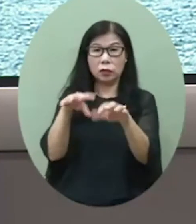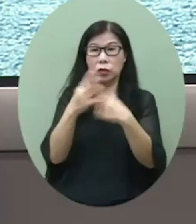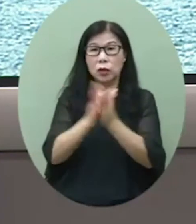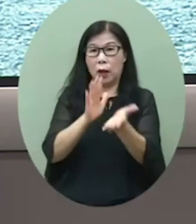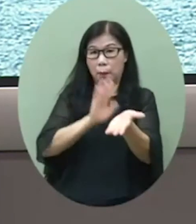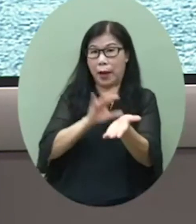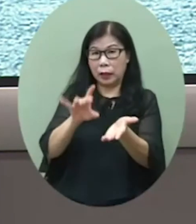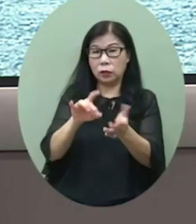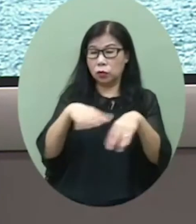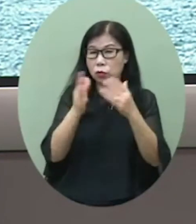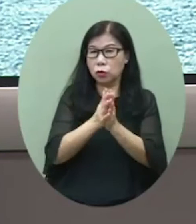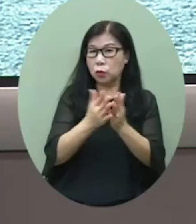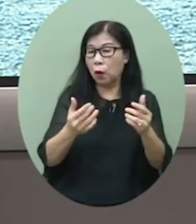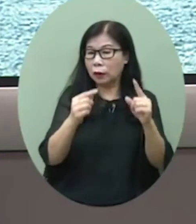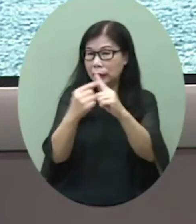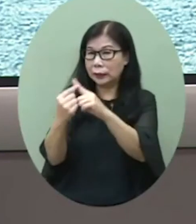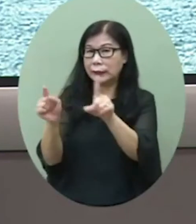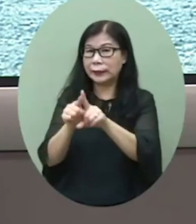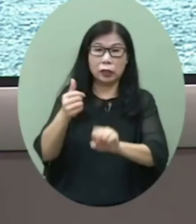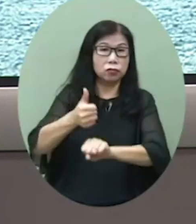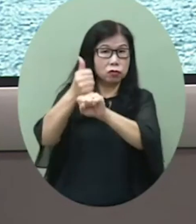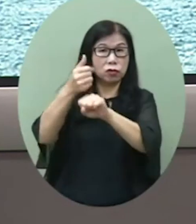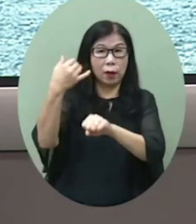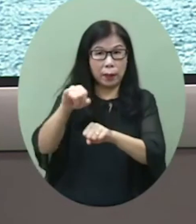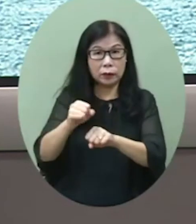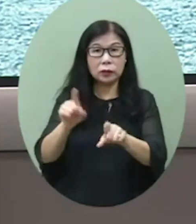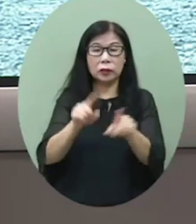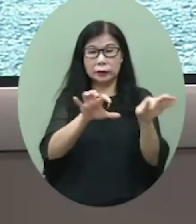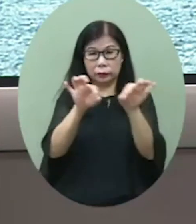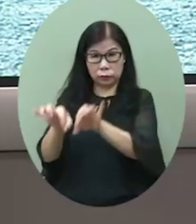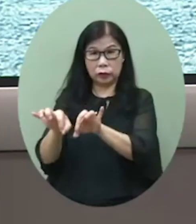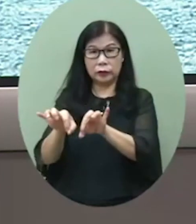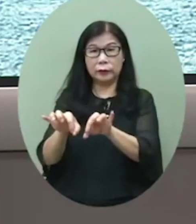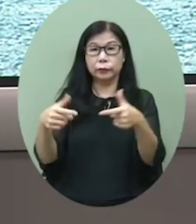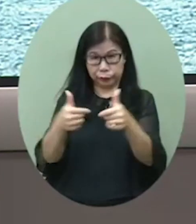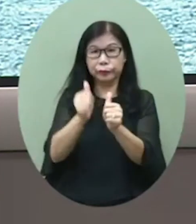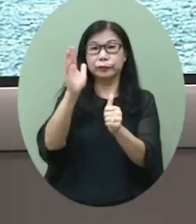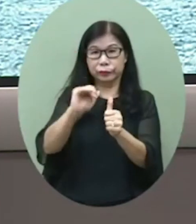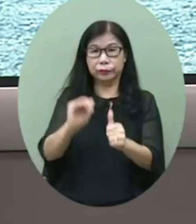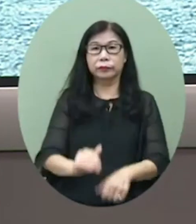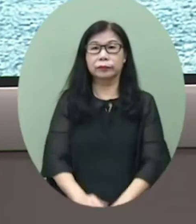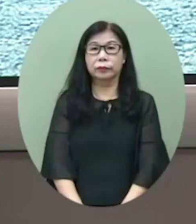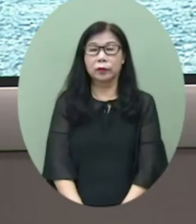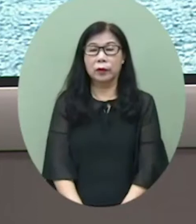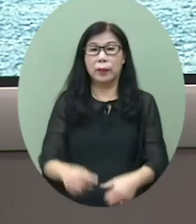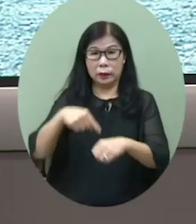affairs commission advised the government that if the candidates could not,